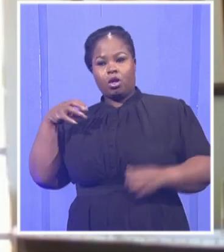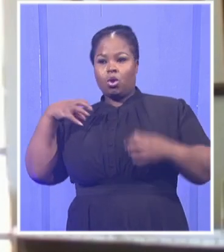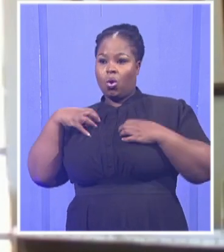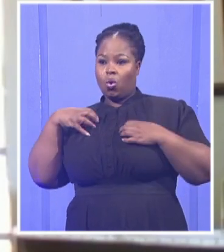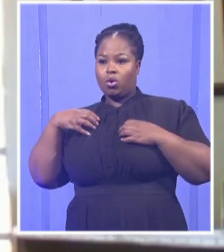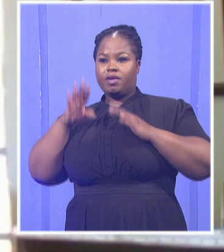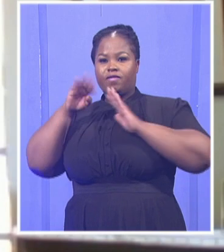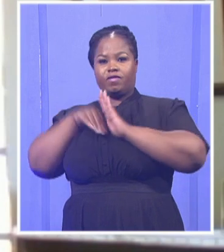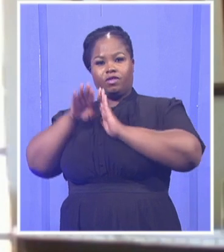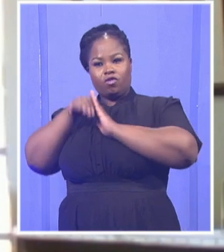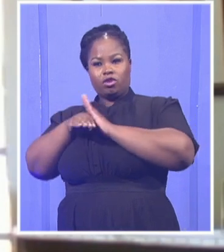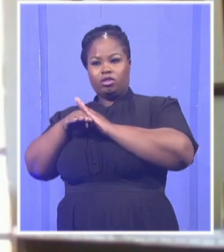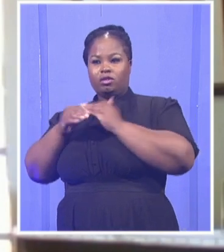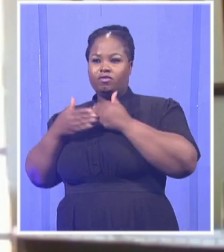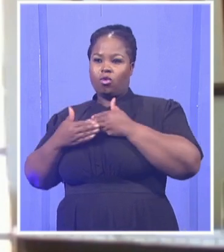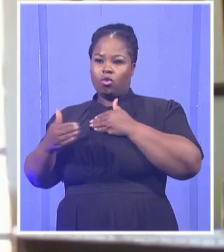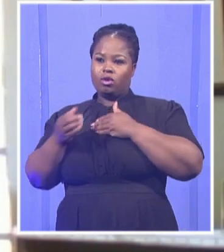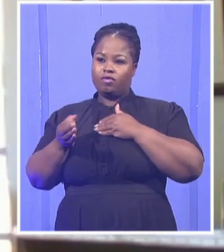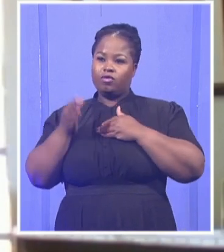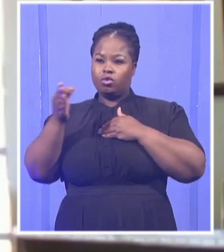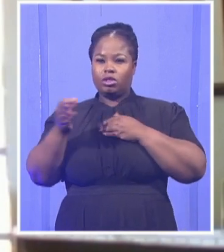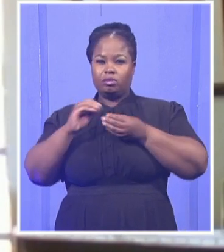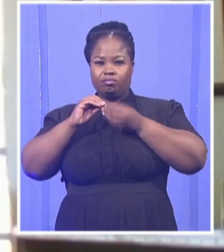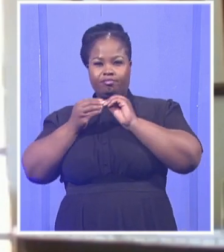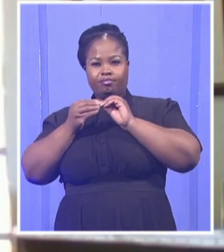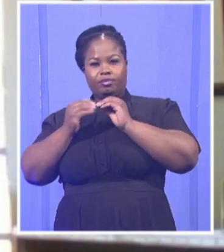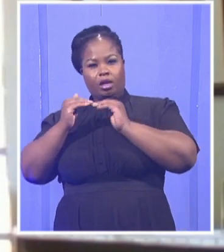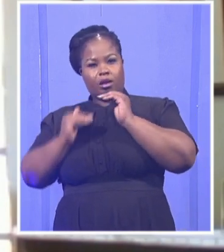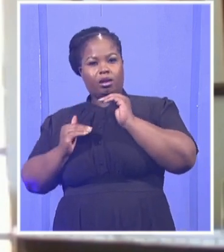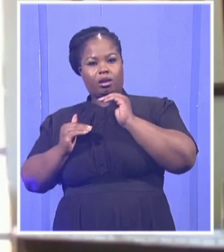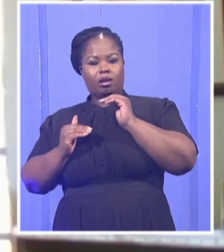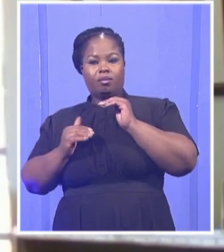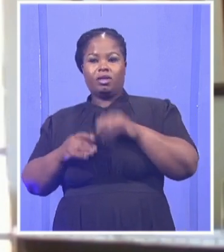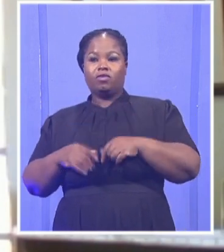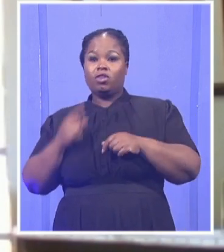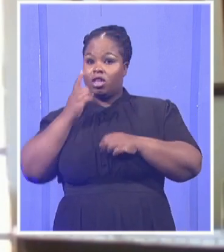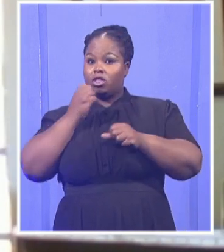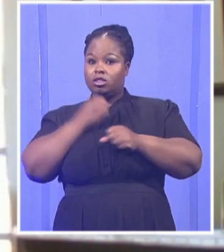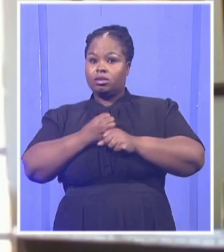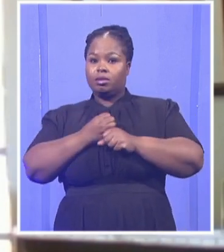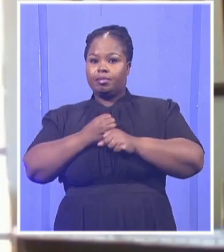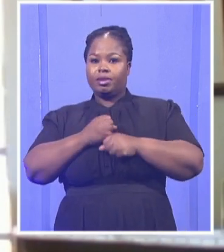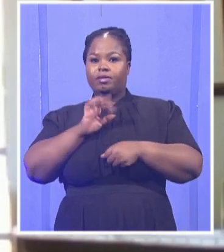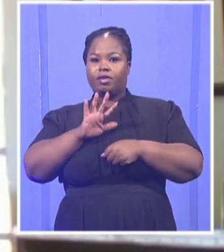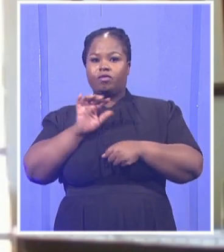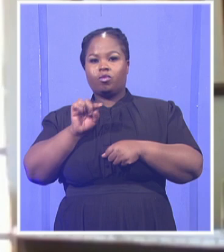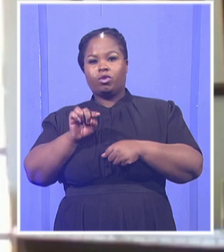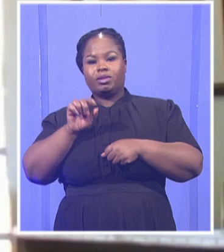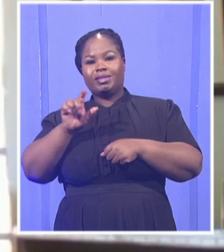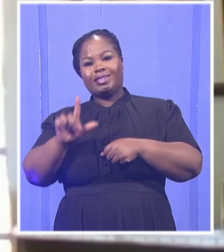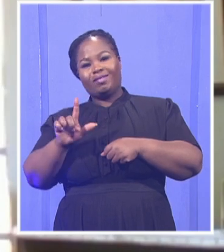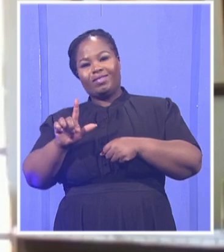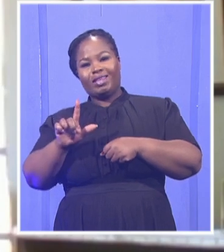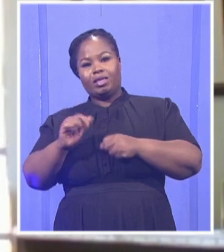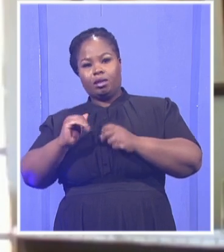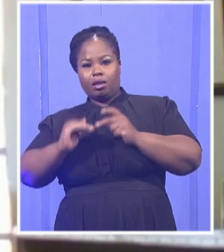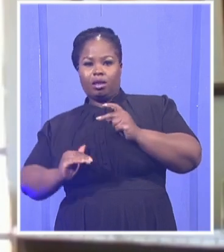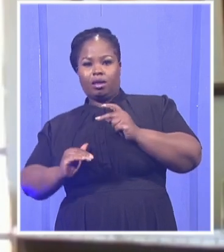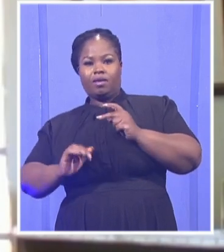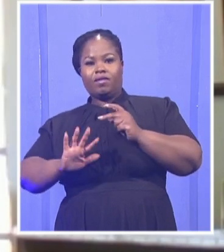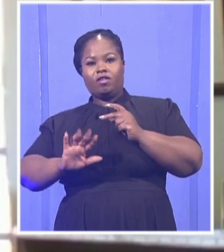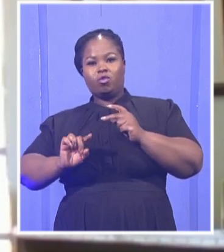inflation forecasts were revised downwards, especially for next year, from 5.7 down to